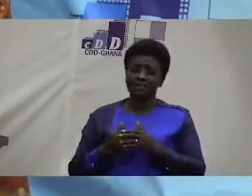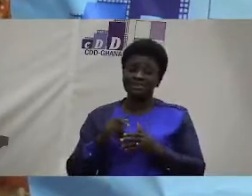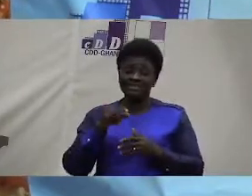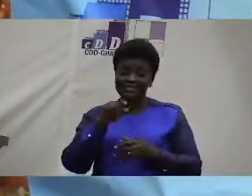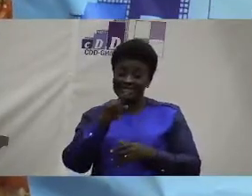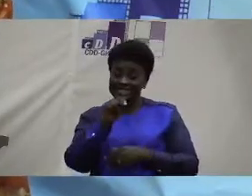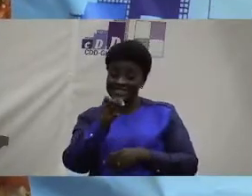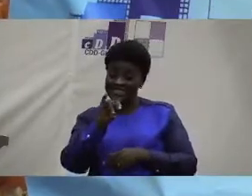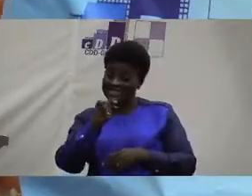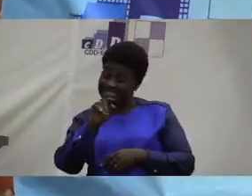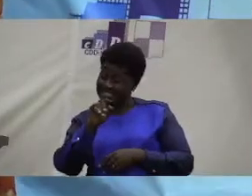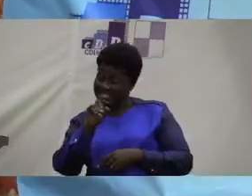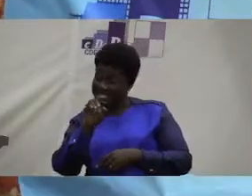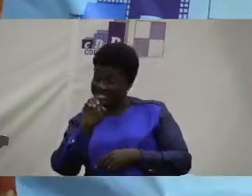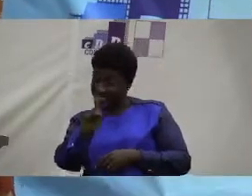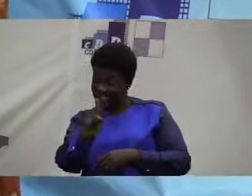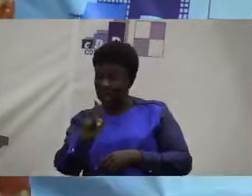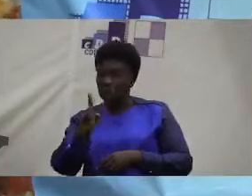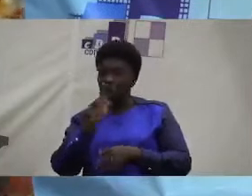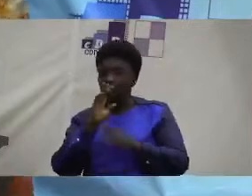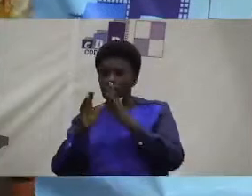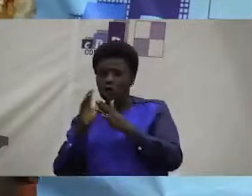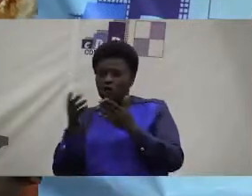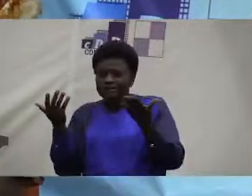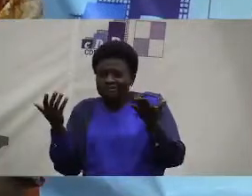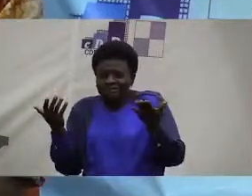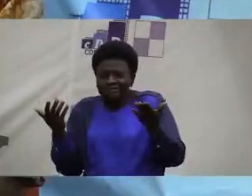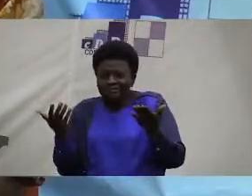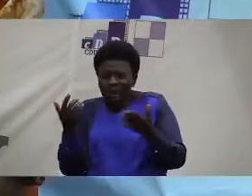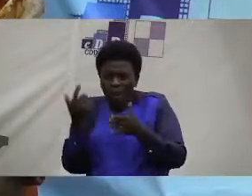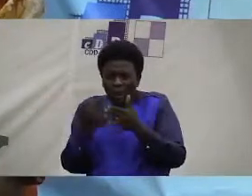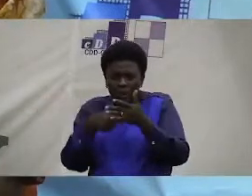TikTok, Google to operate in Ghana?